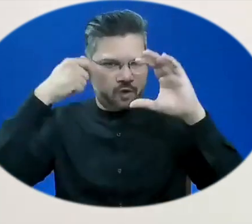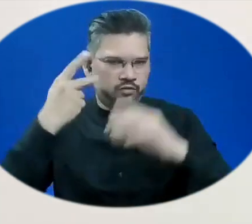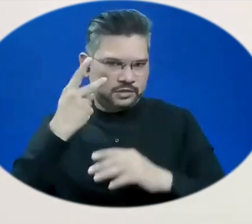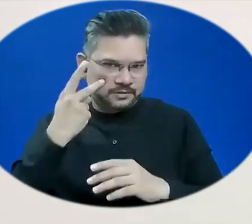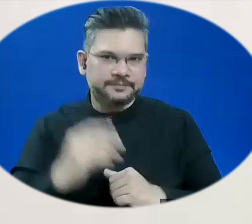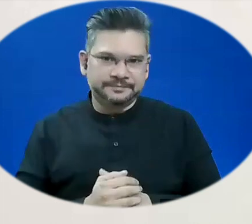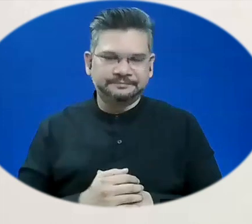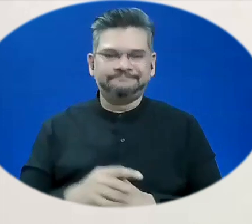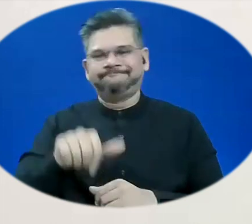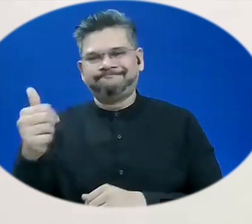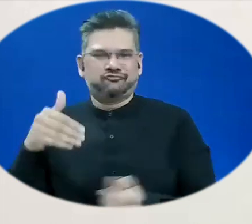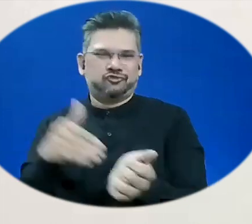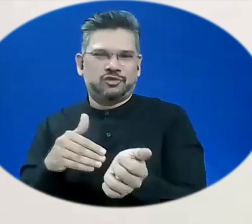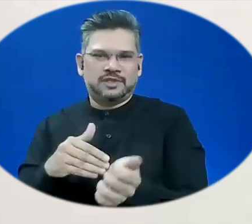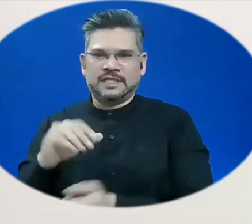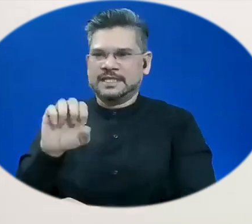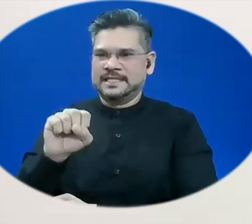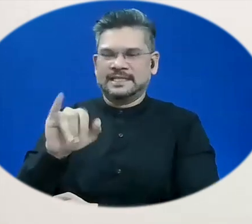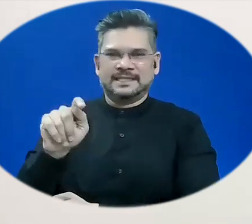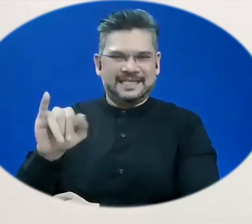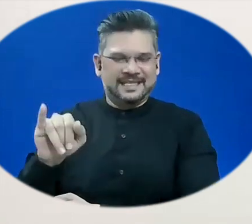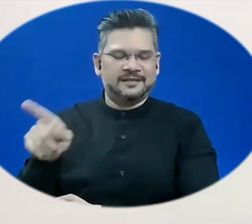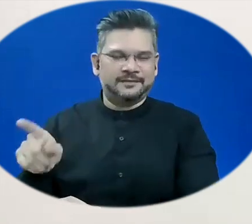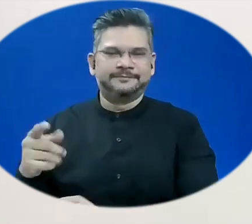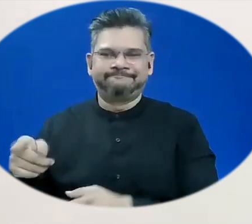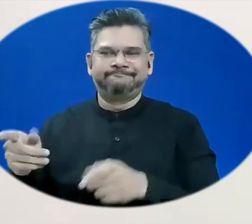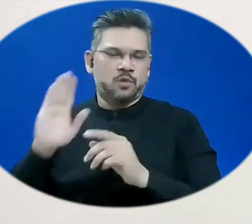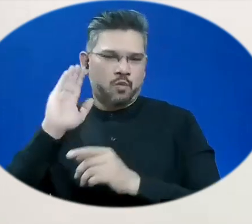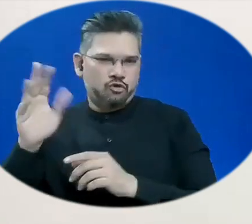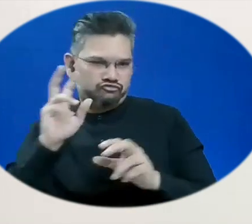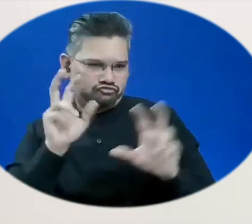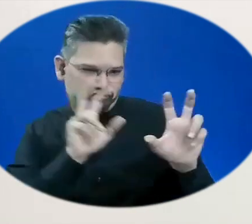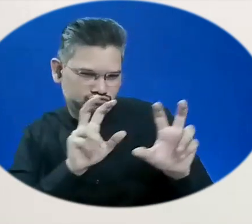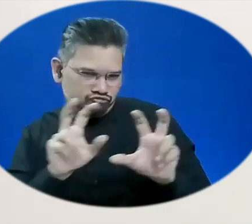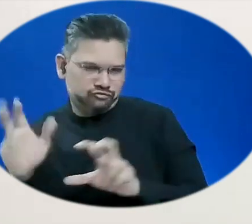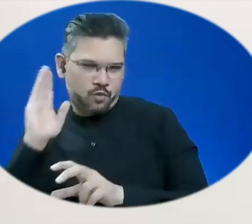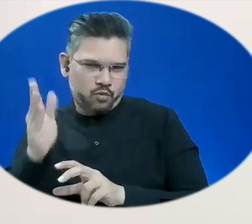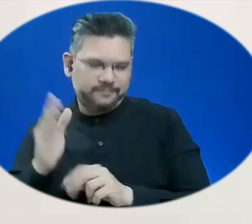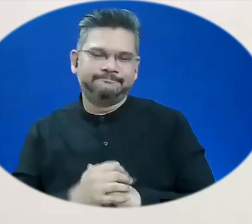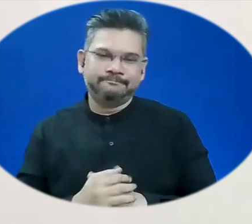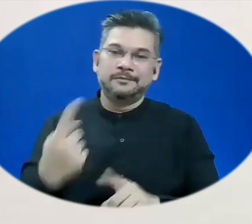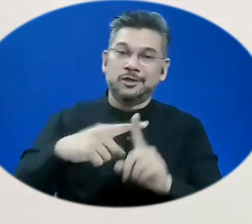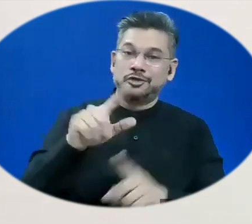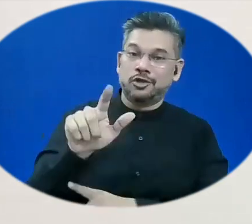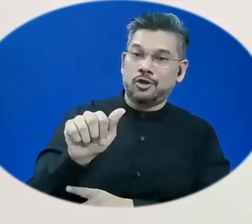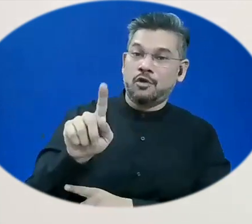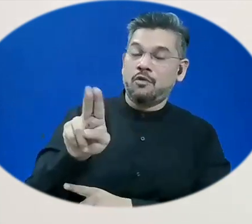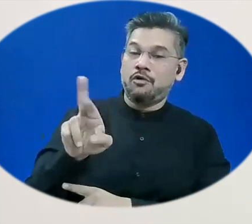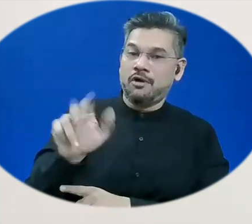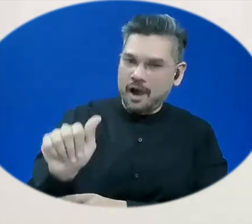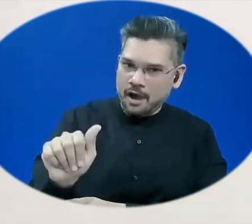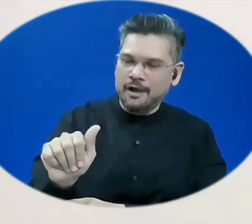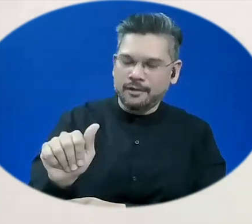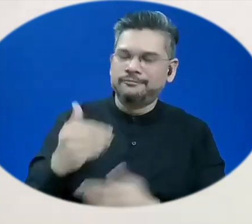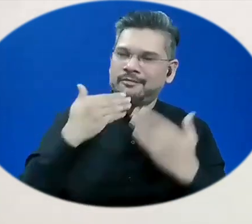be busy monitoring and distilling the chats tonight. Thank you. Laura Koh, thank you for creating the event